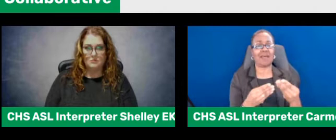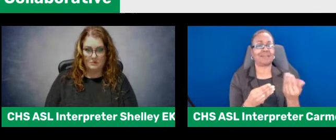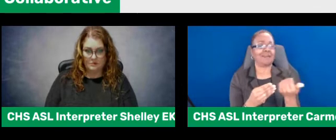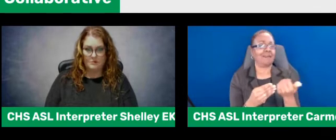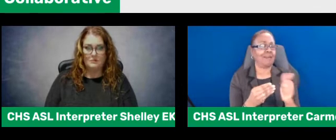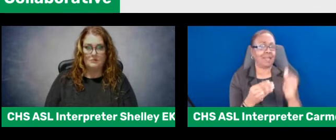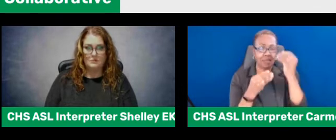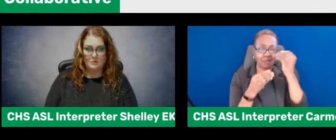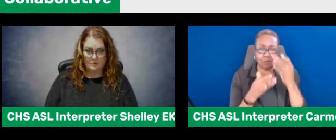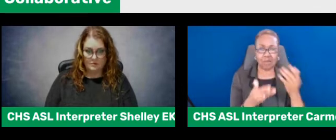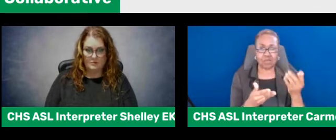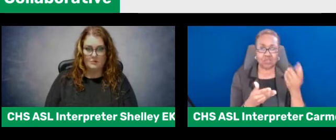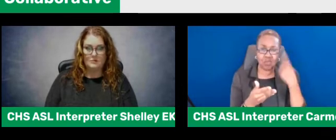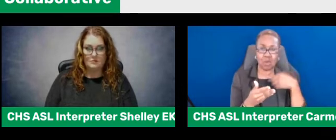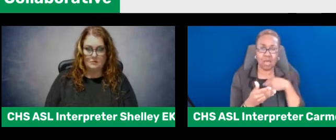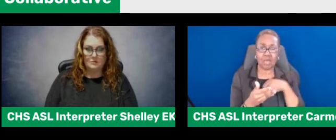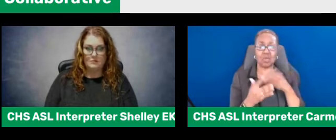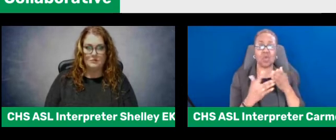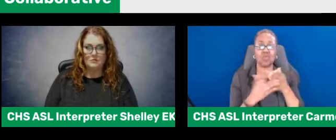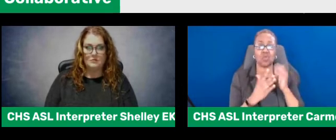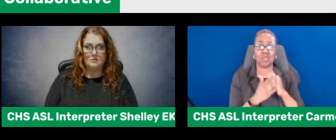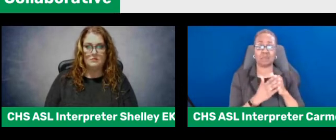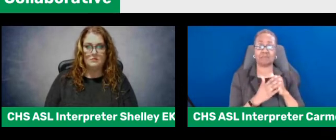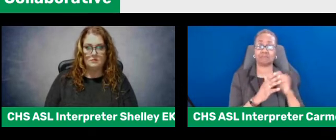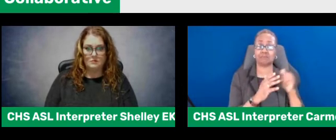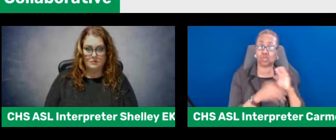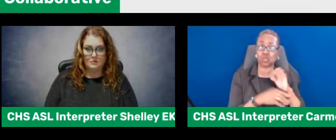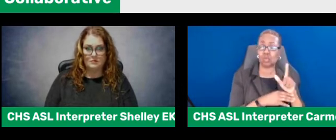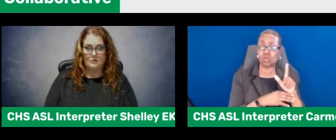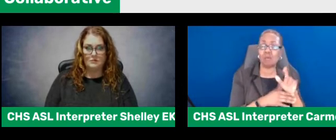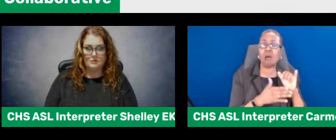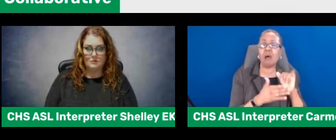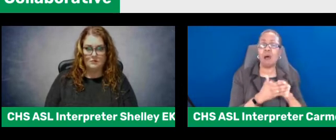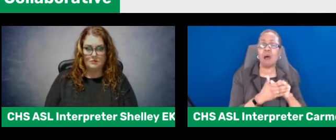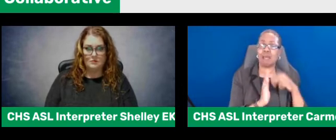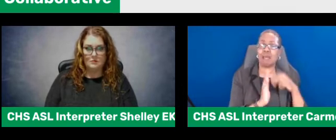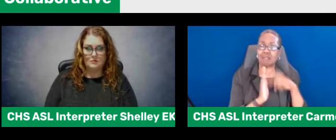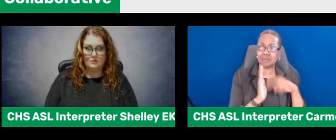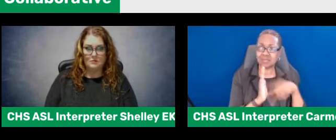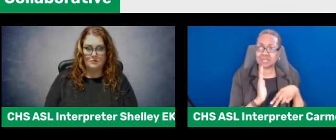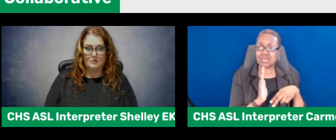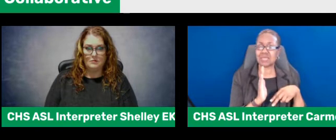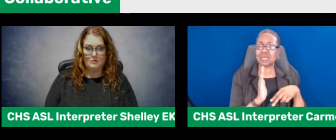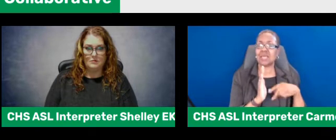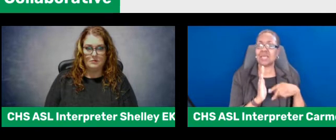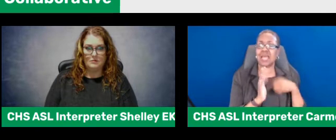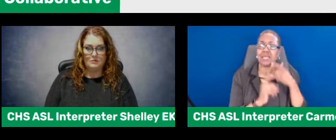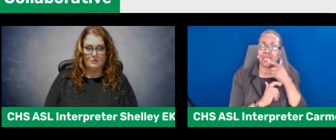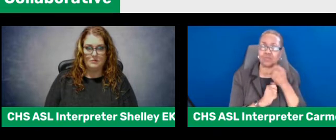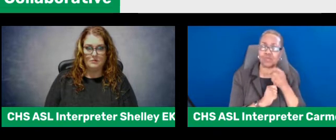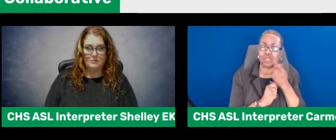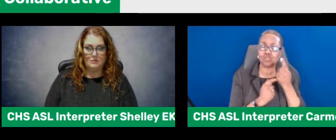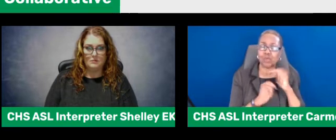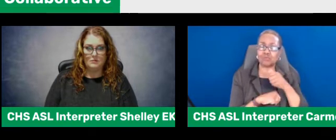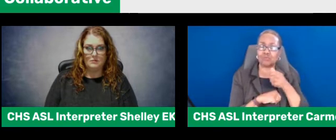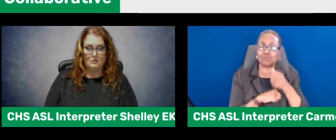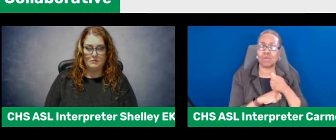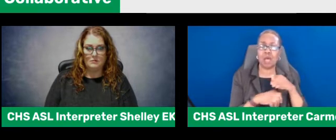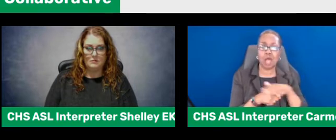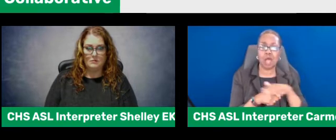information for us through that surveillance tool on, literacy, climate, and an interest in building a local food